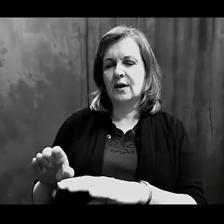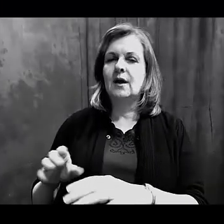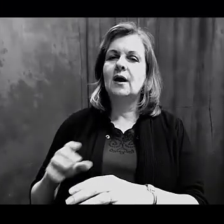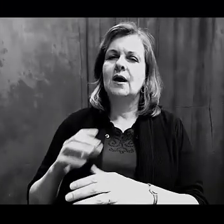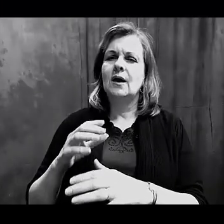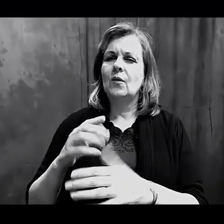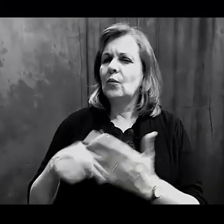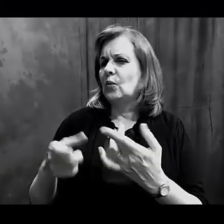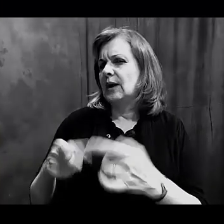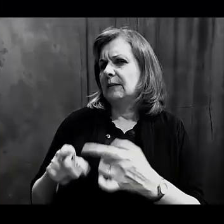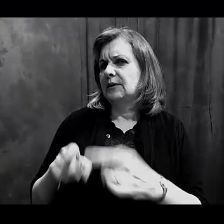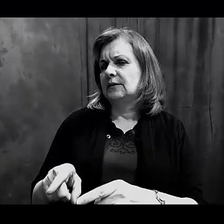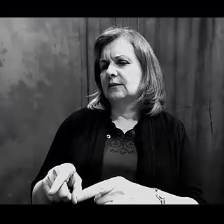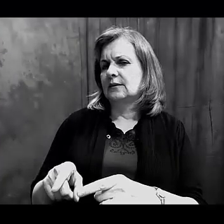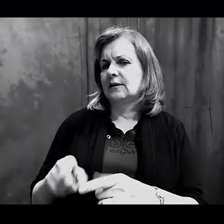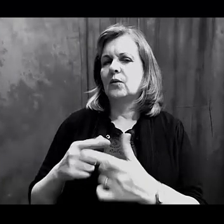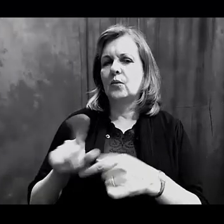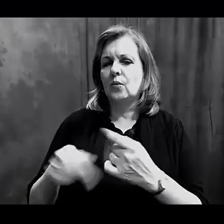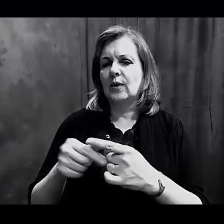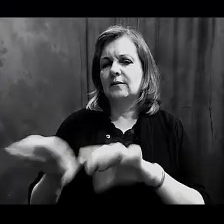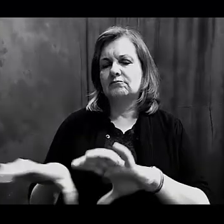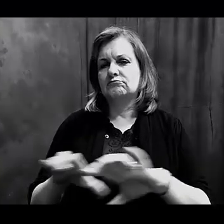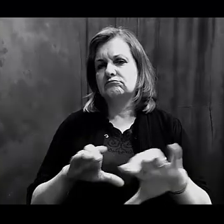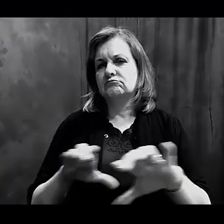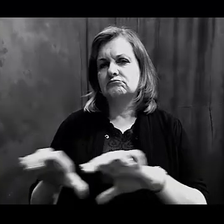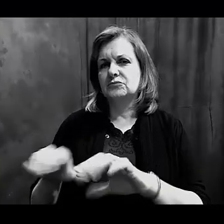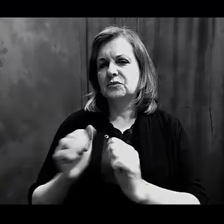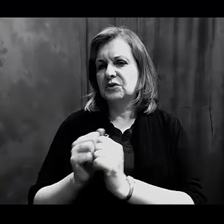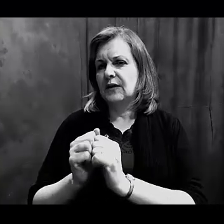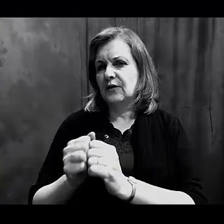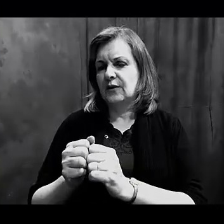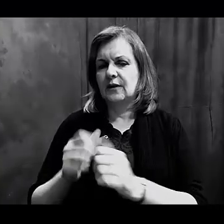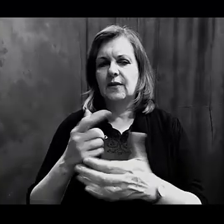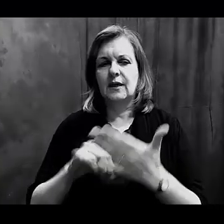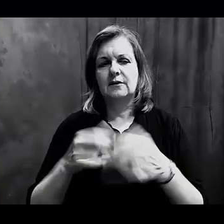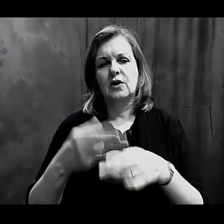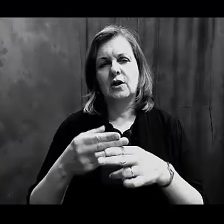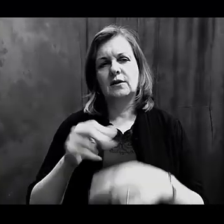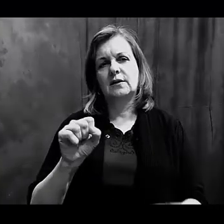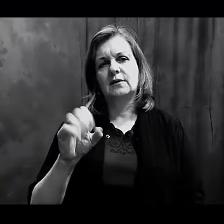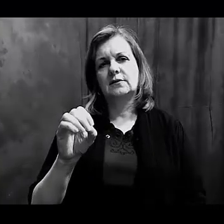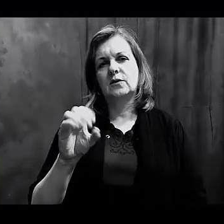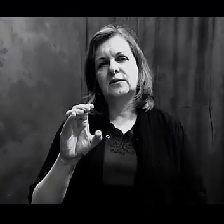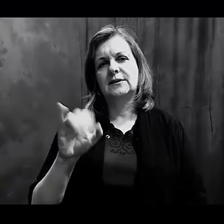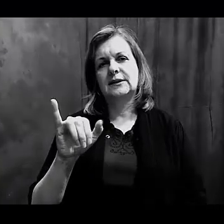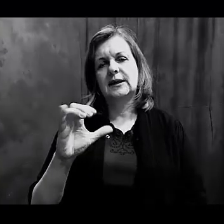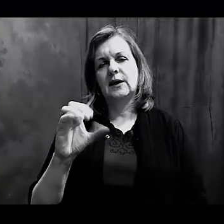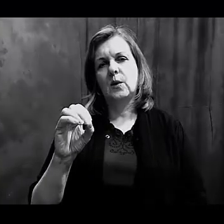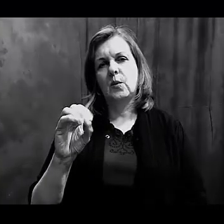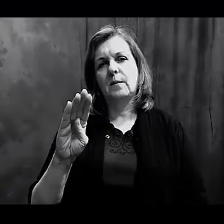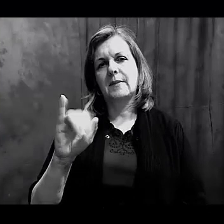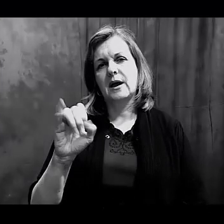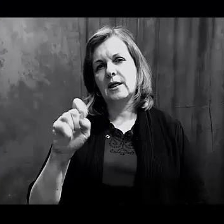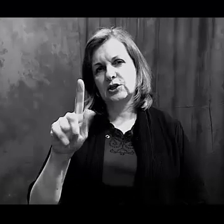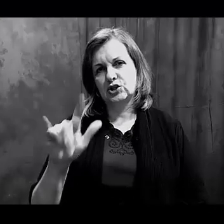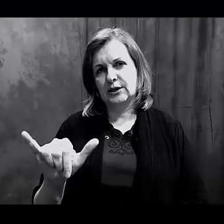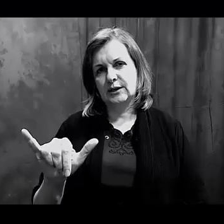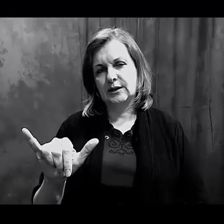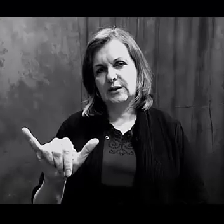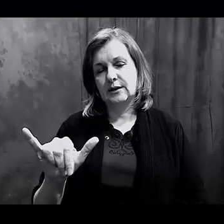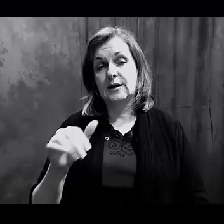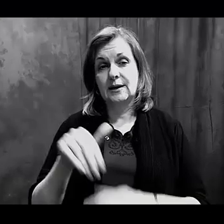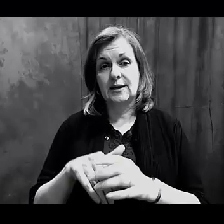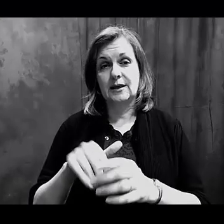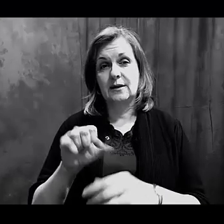behaves in a particular way, and particularly as a unit. So this is something known as sociobiology. And what we